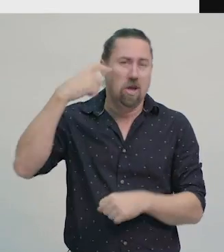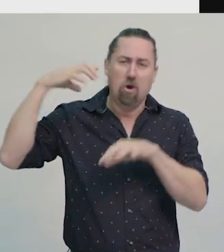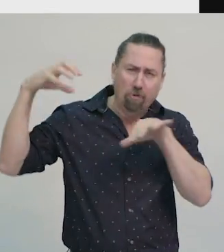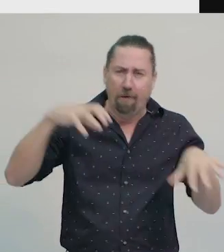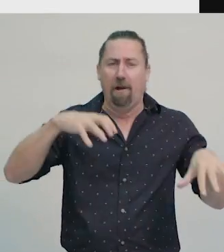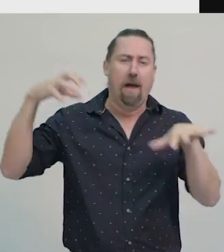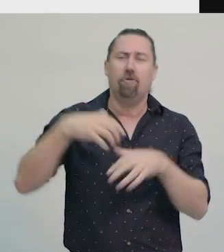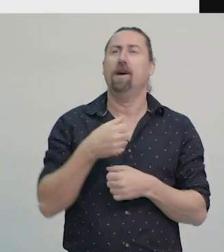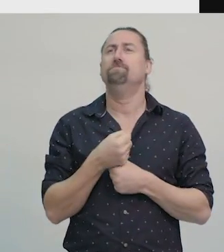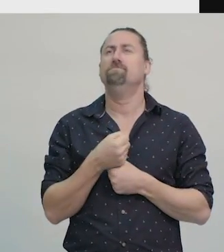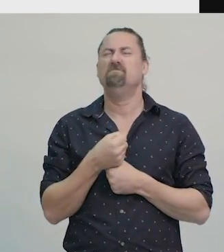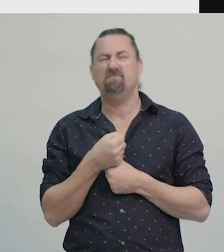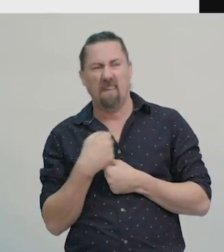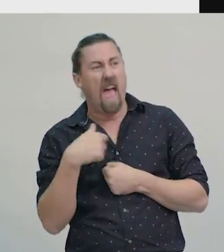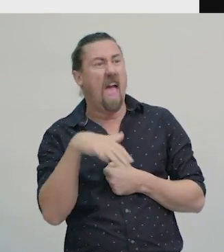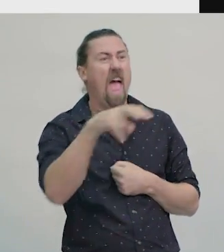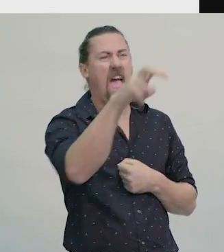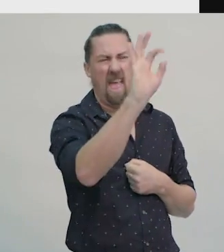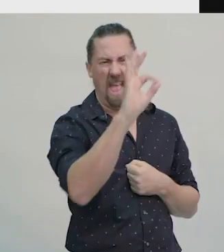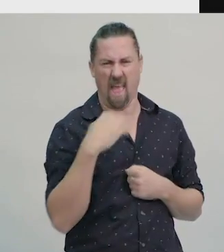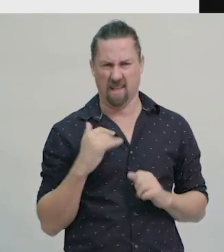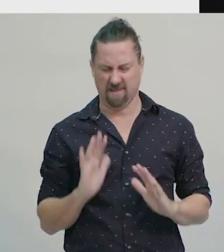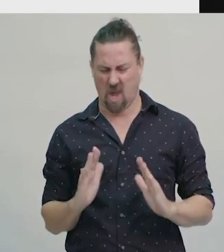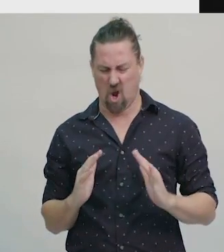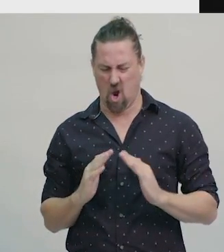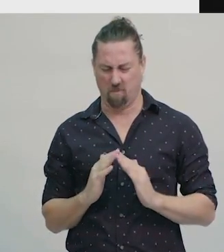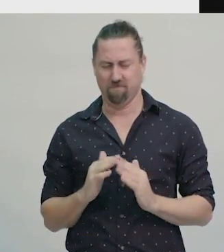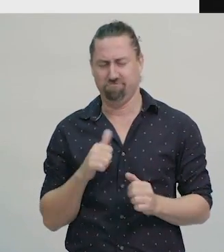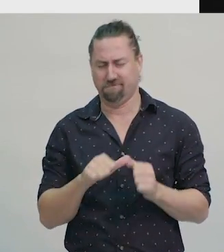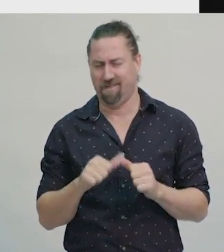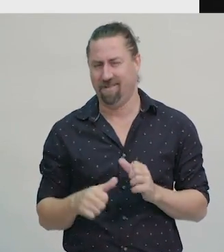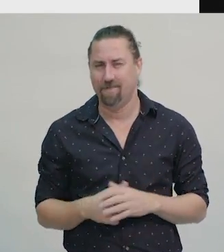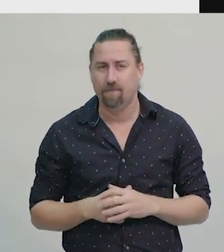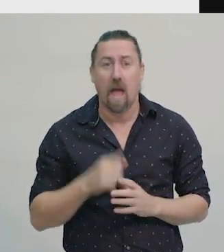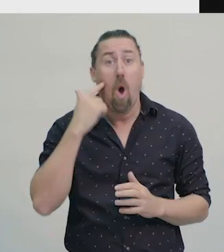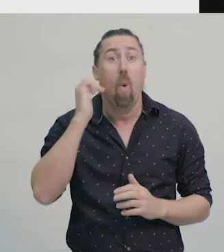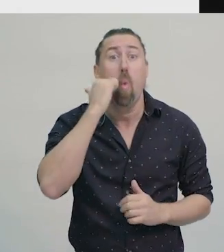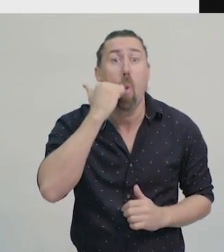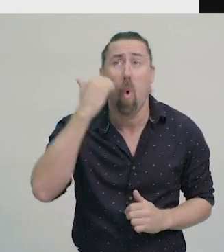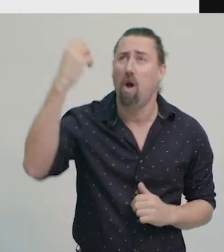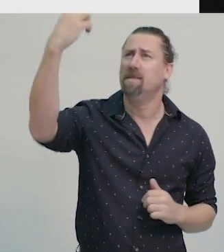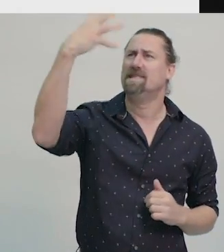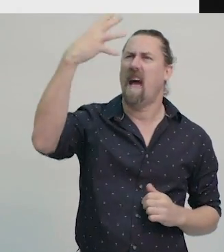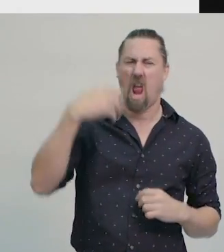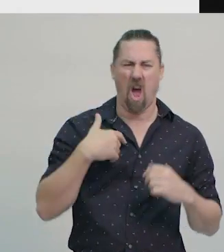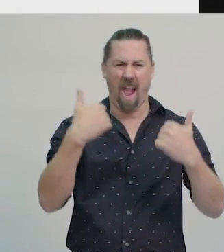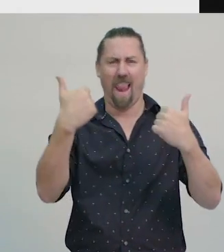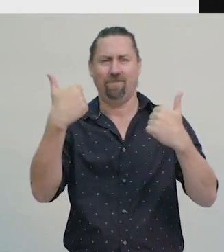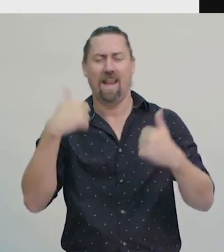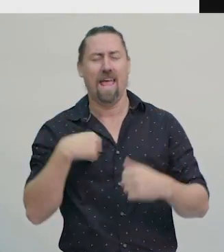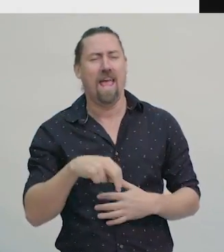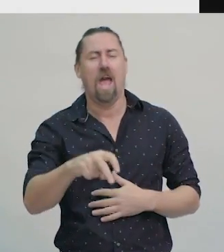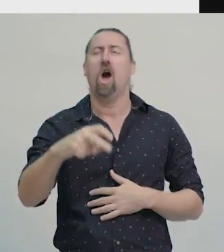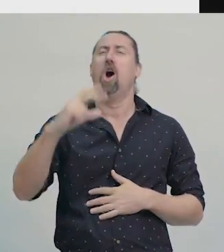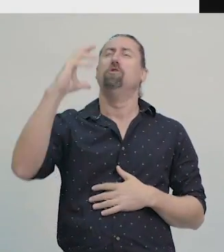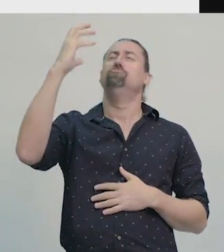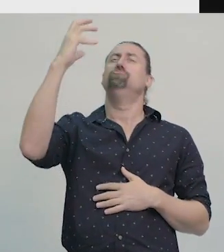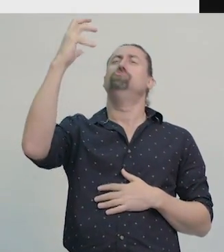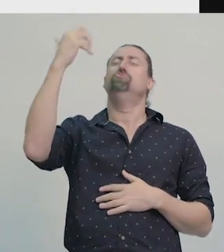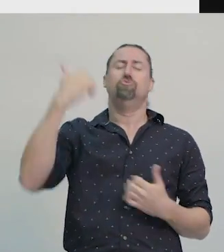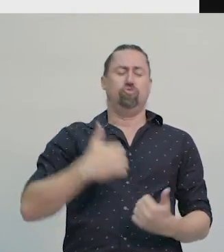skin? I can feel the warm sunshine on my arms. I can feel the wind blowing on